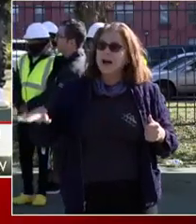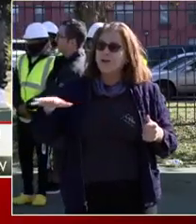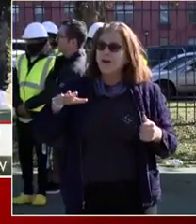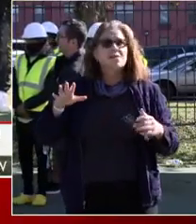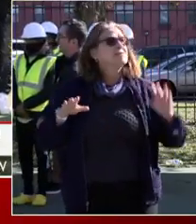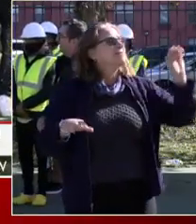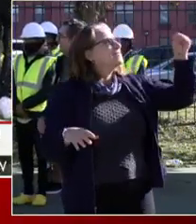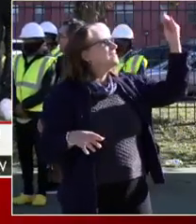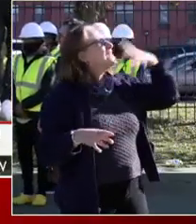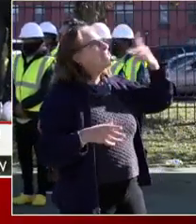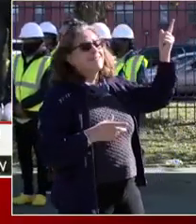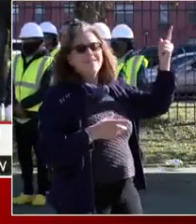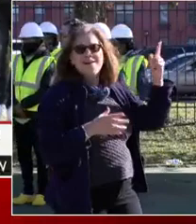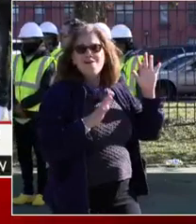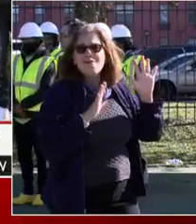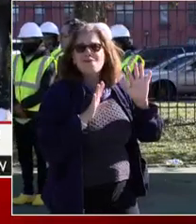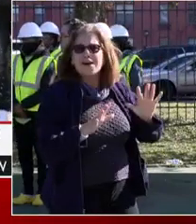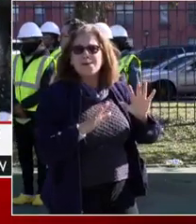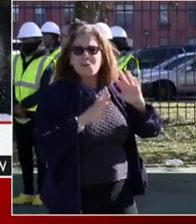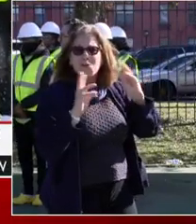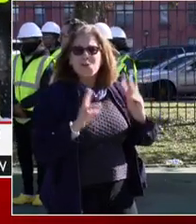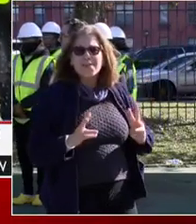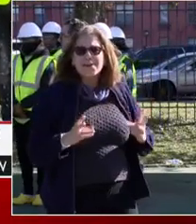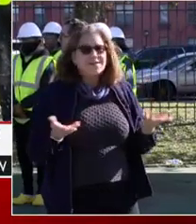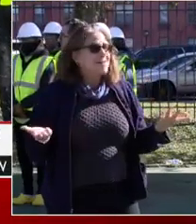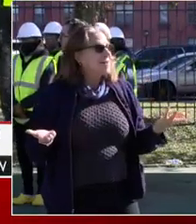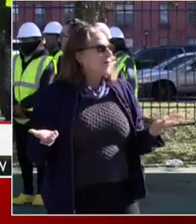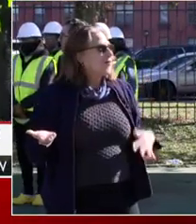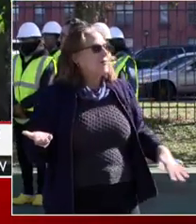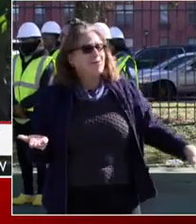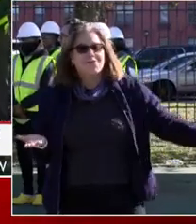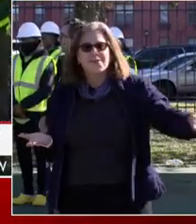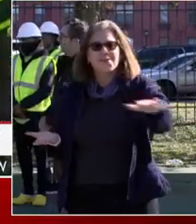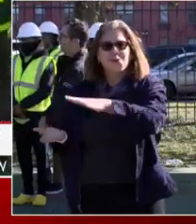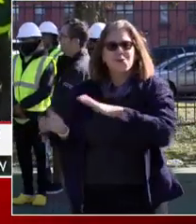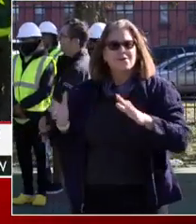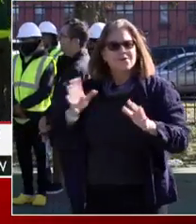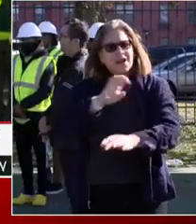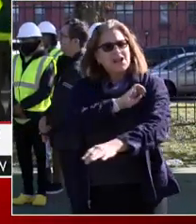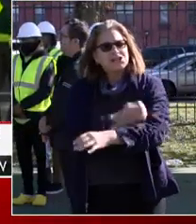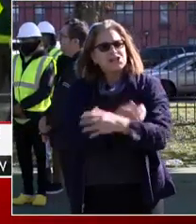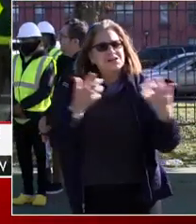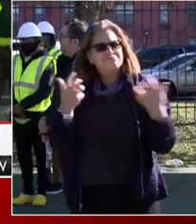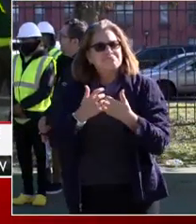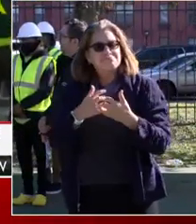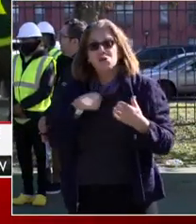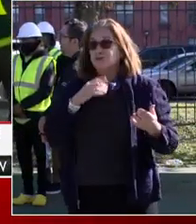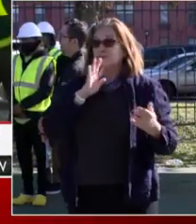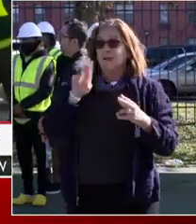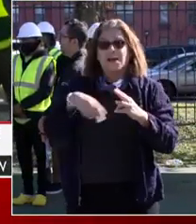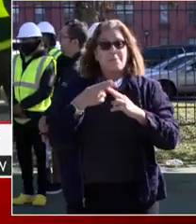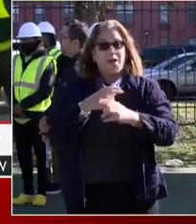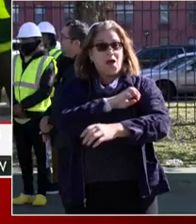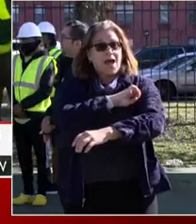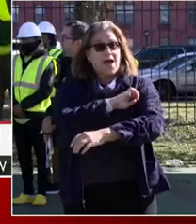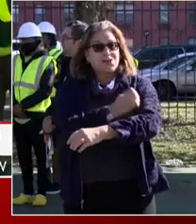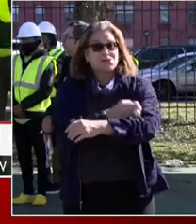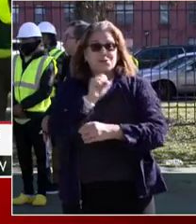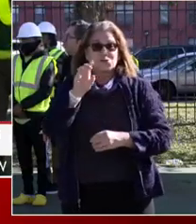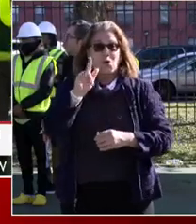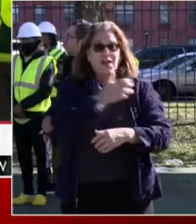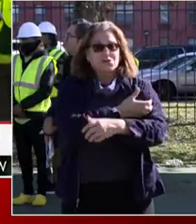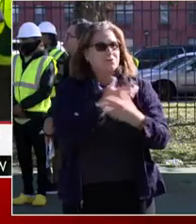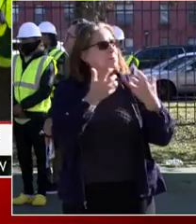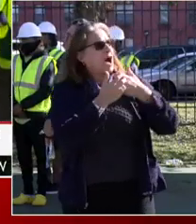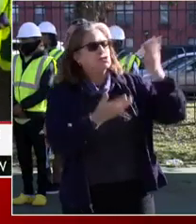to talk about solar energy. We're here at Columbia Heights because this is one of our